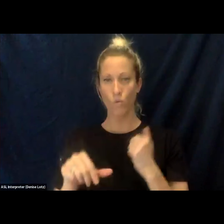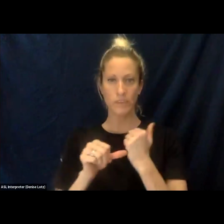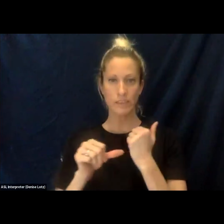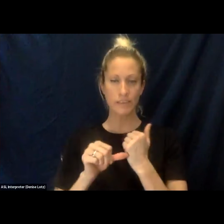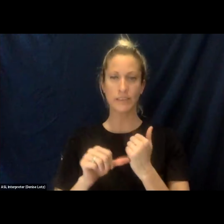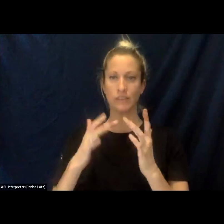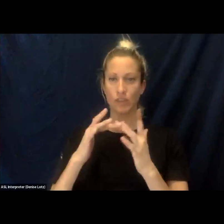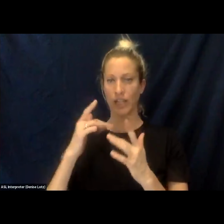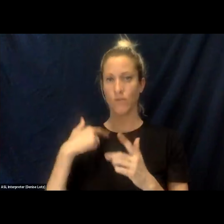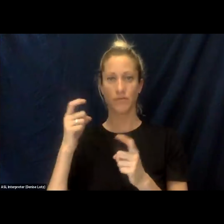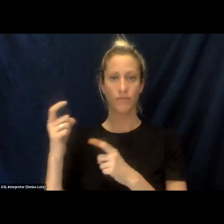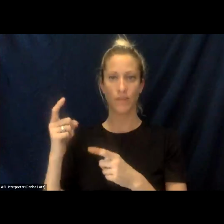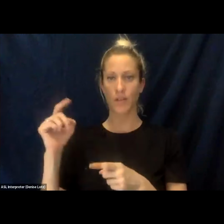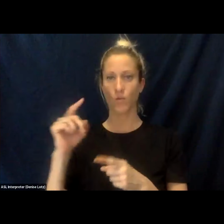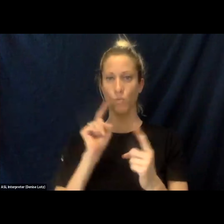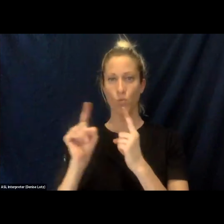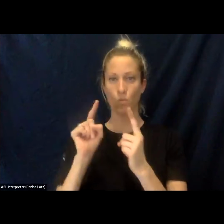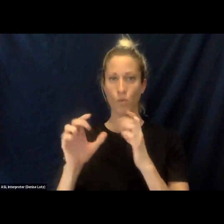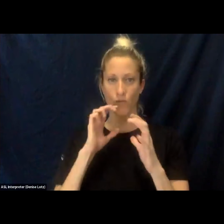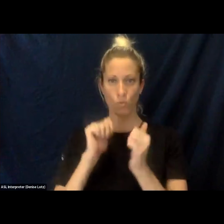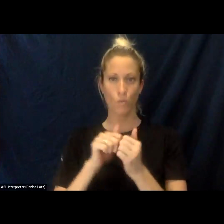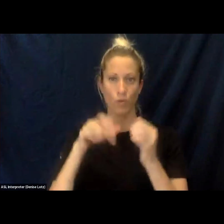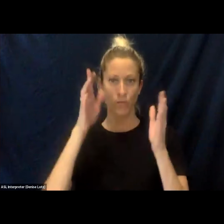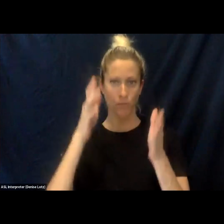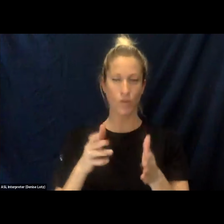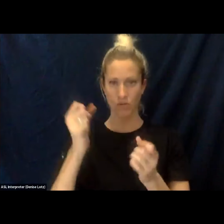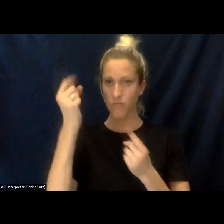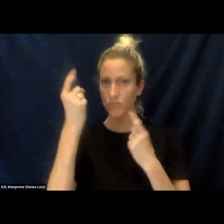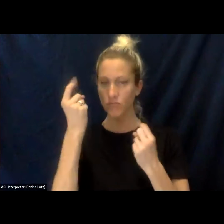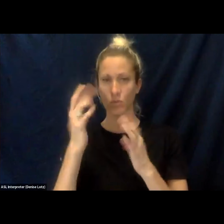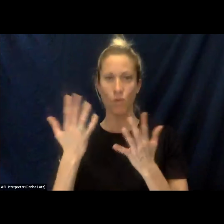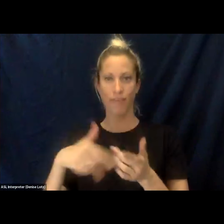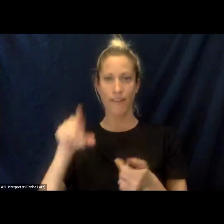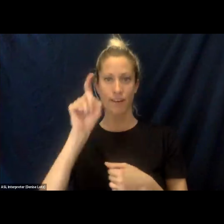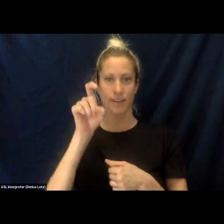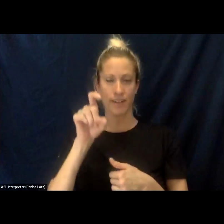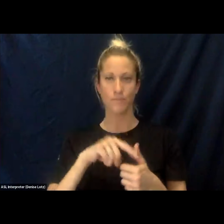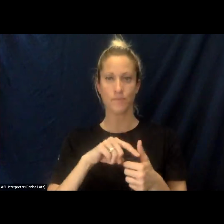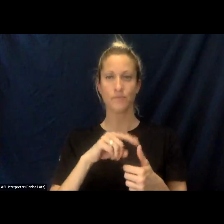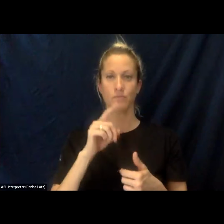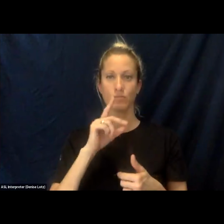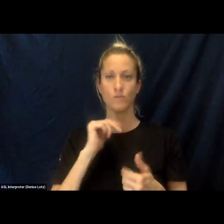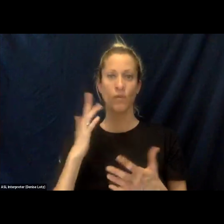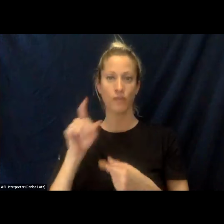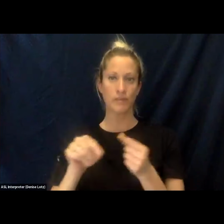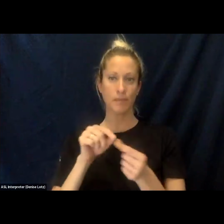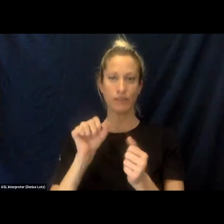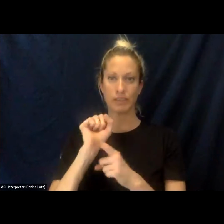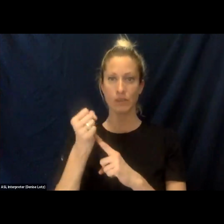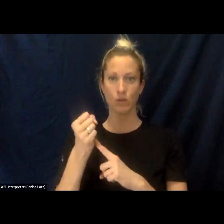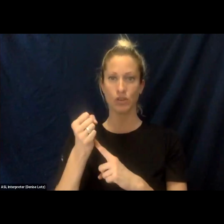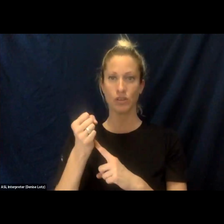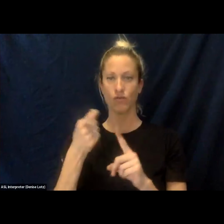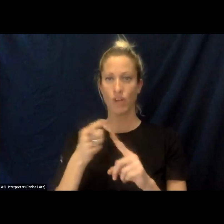are. So that includes a one-on-one conversation with an individual to understand what it is that they need, what it is that their specific situation is from an